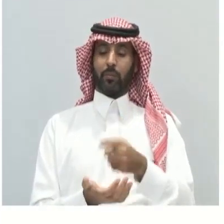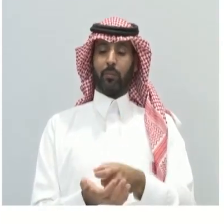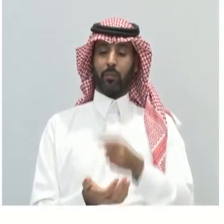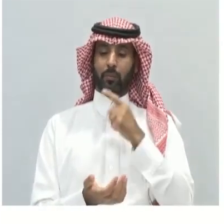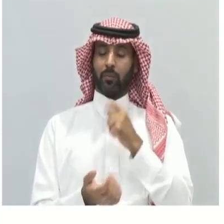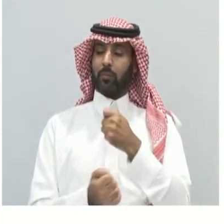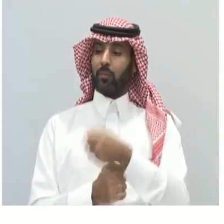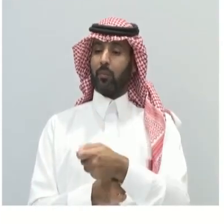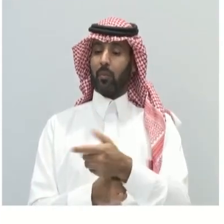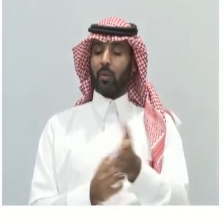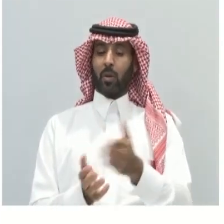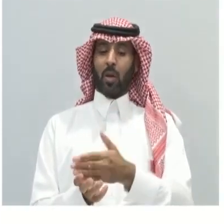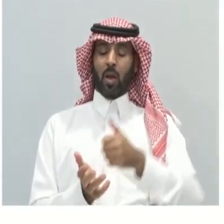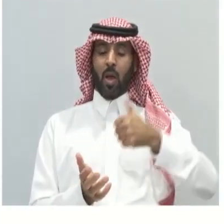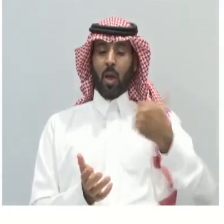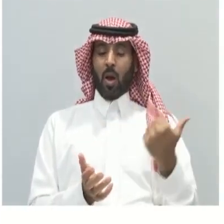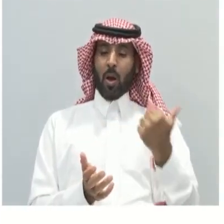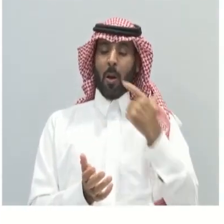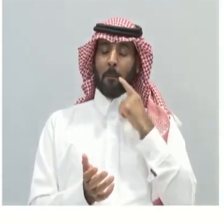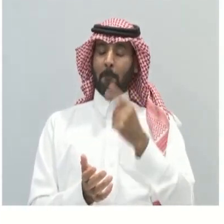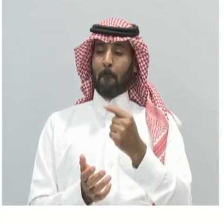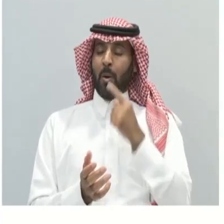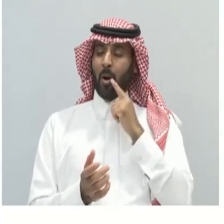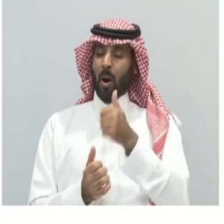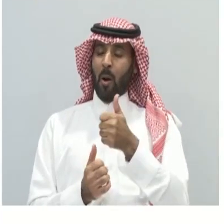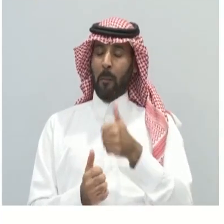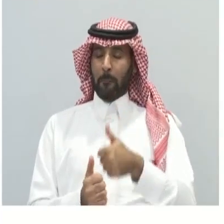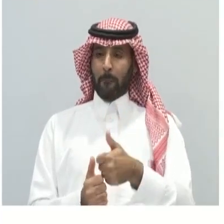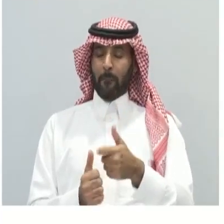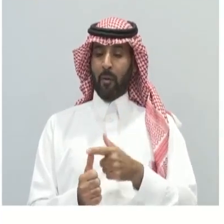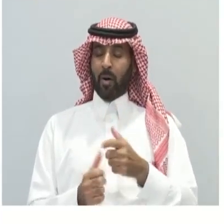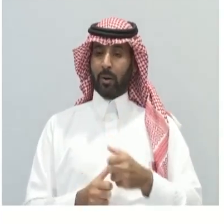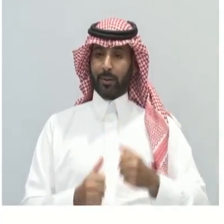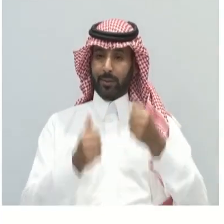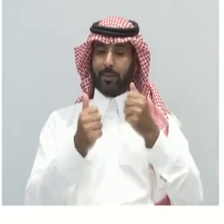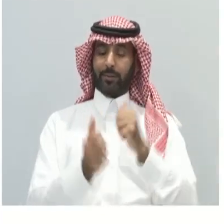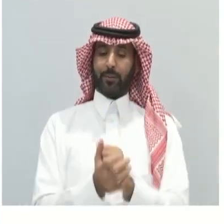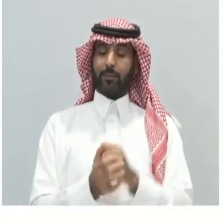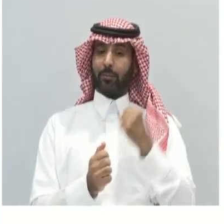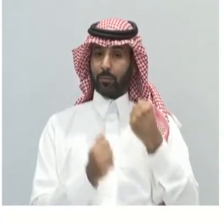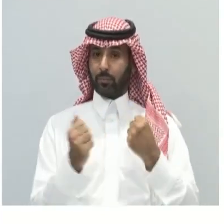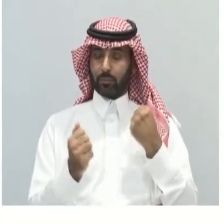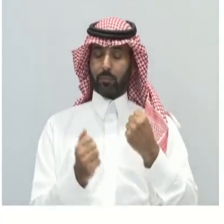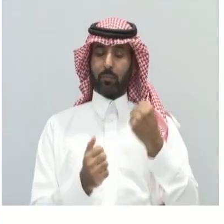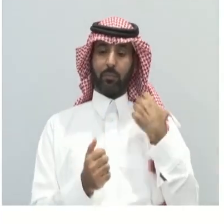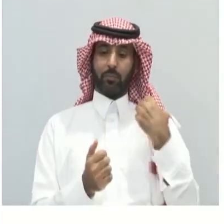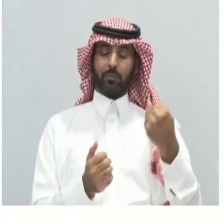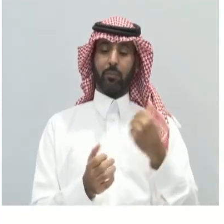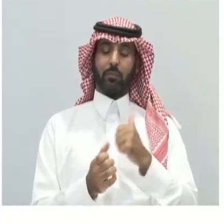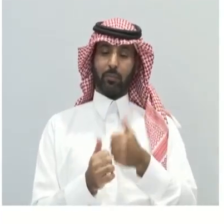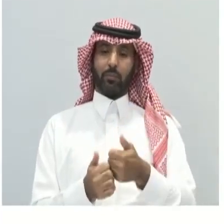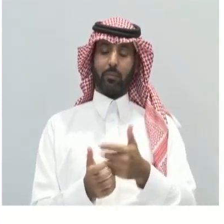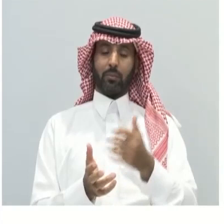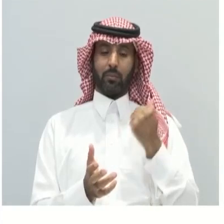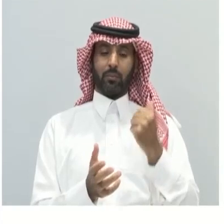the best athlete. We have two objects here. Okay, so the direct object is